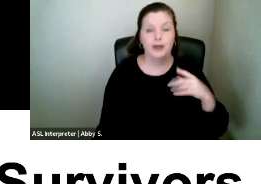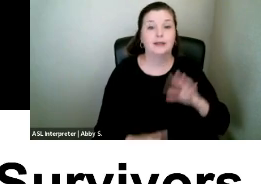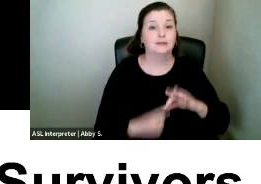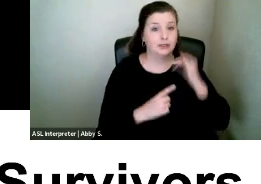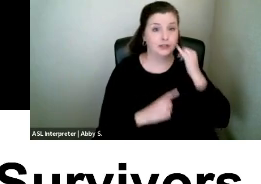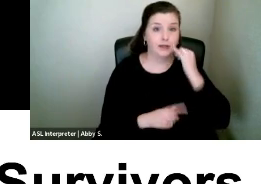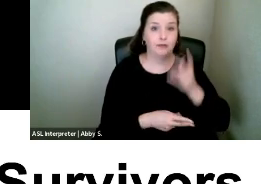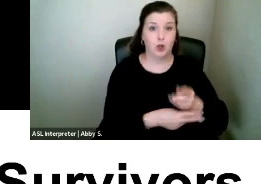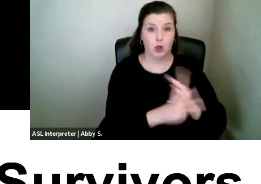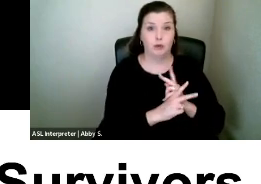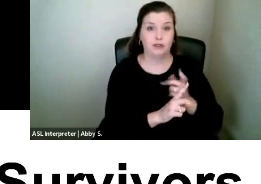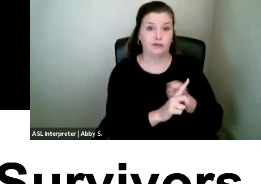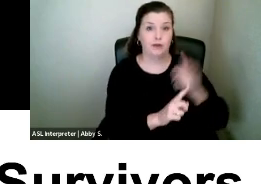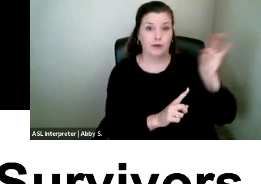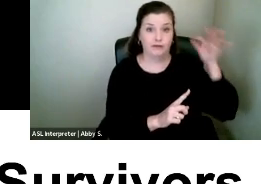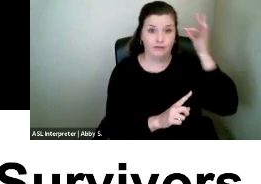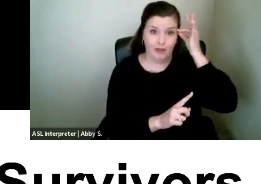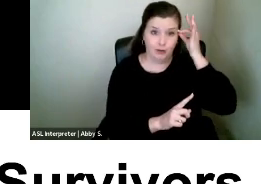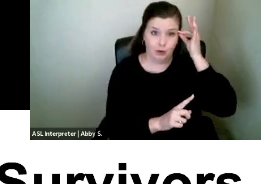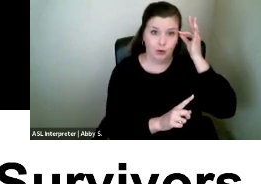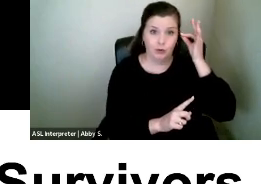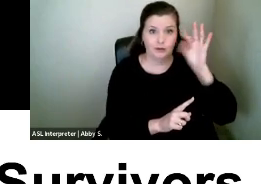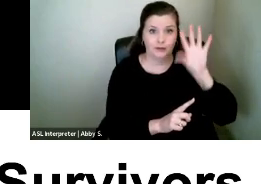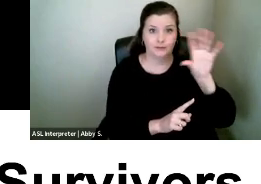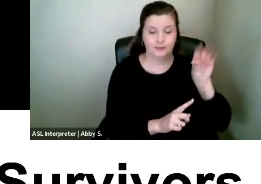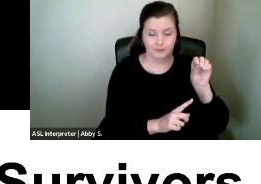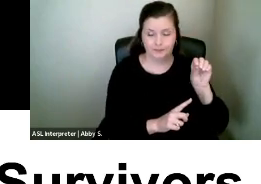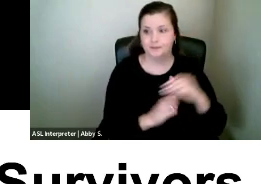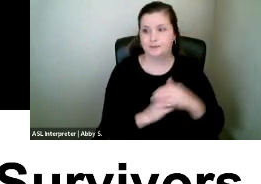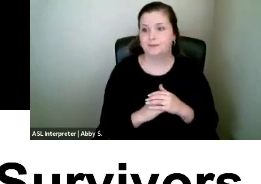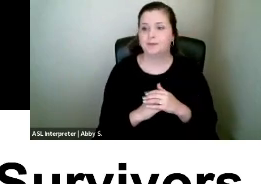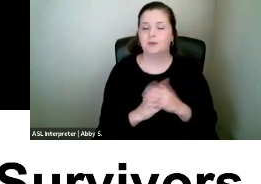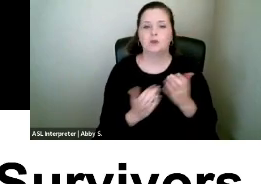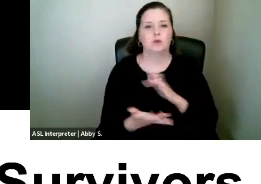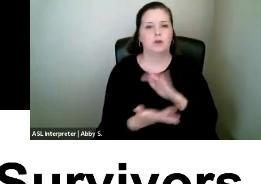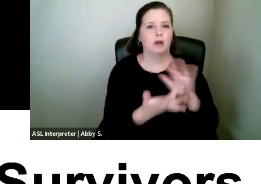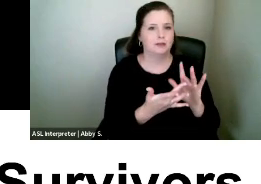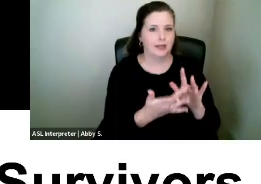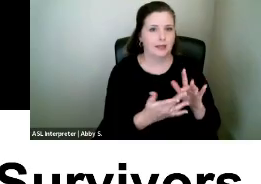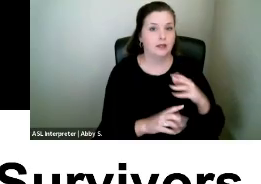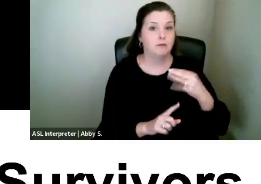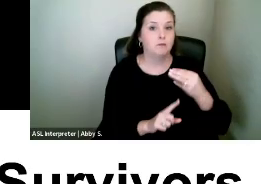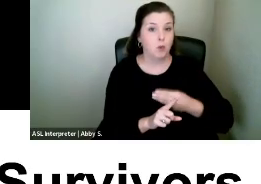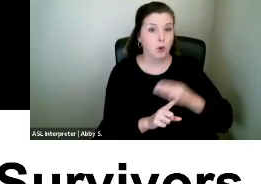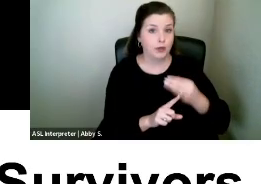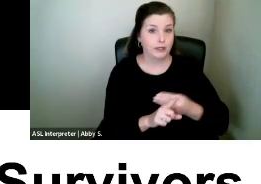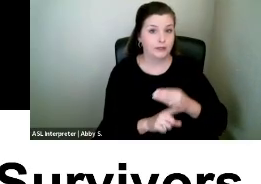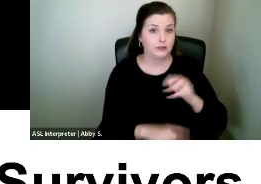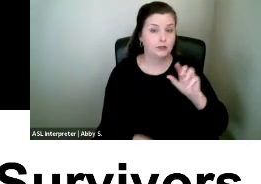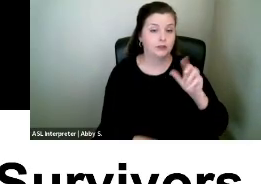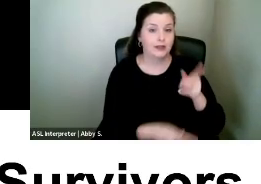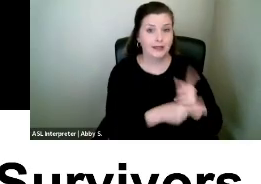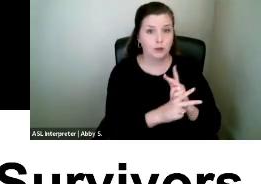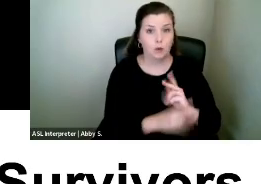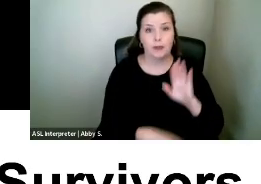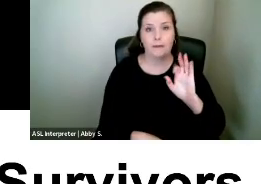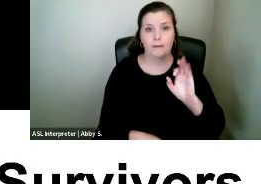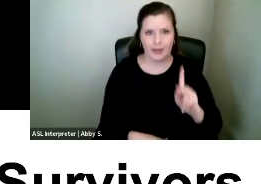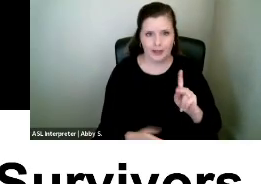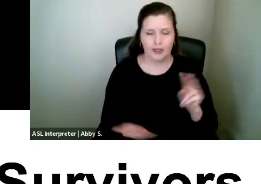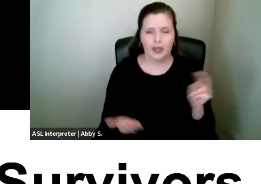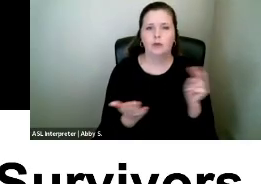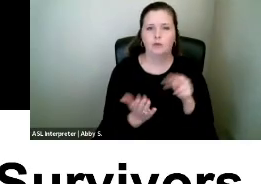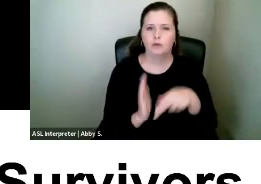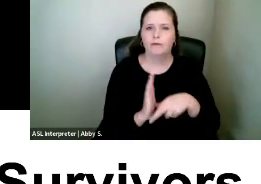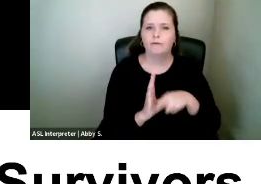federal lender. So you want to reach out to your mortgage lender, to your bank. You want to review your mortgage